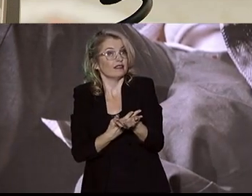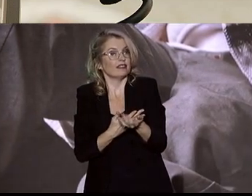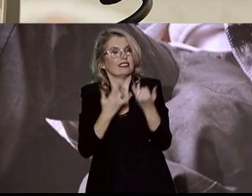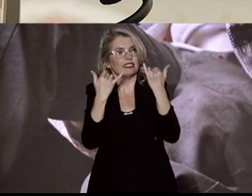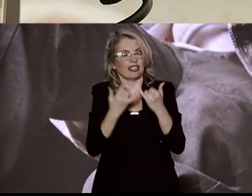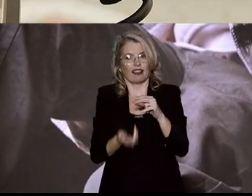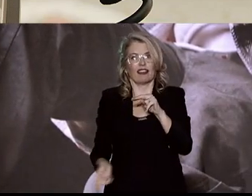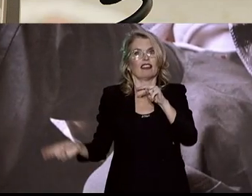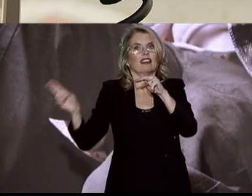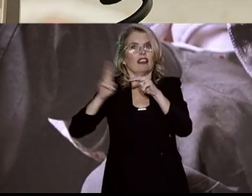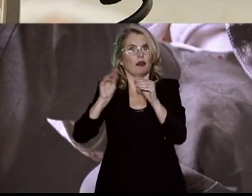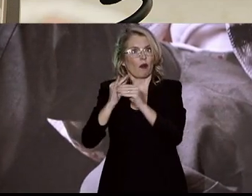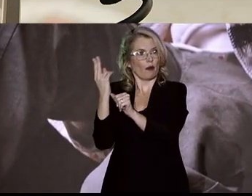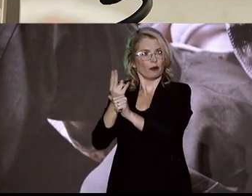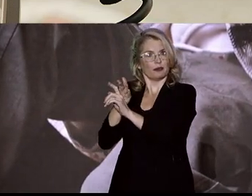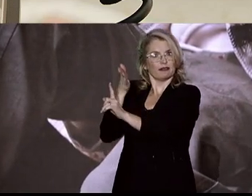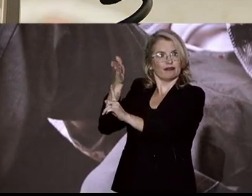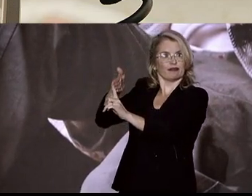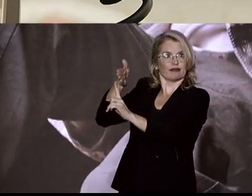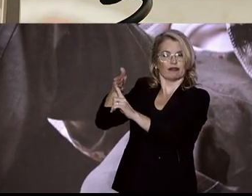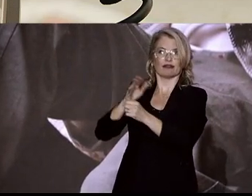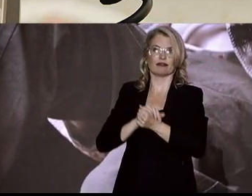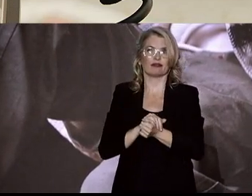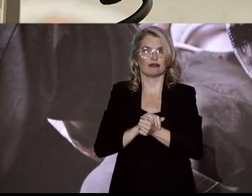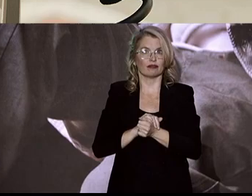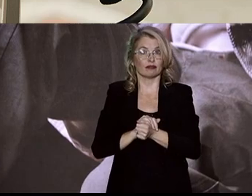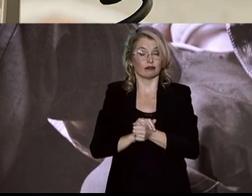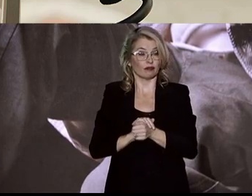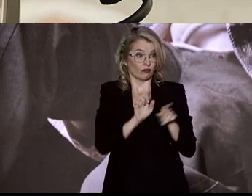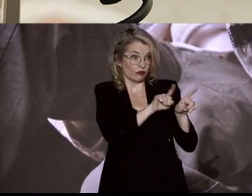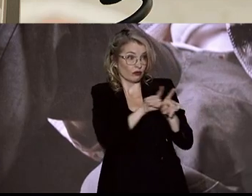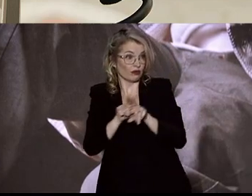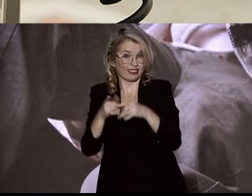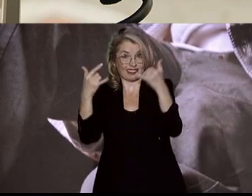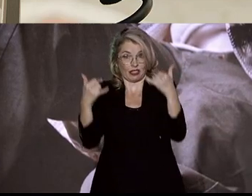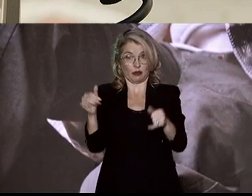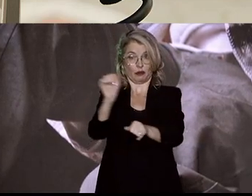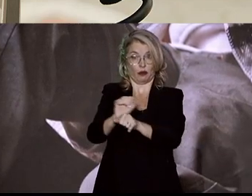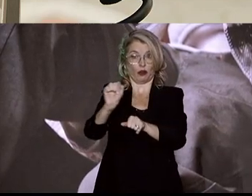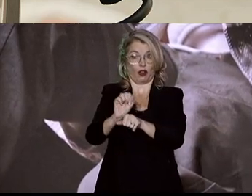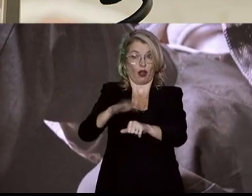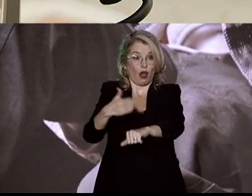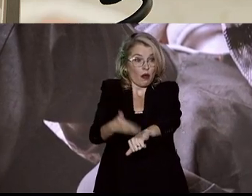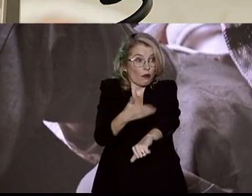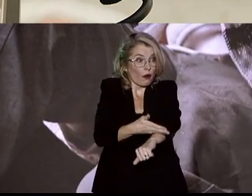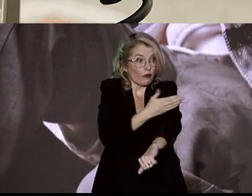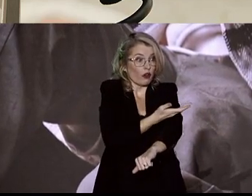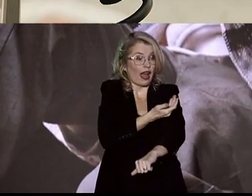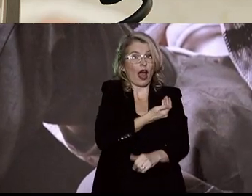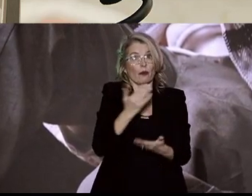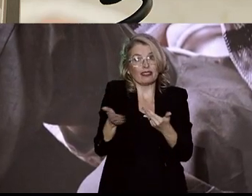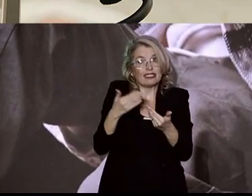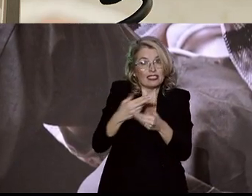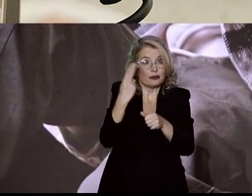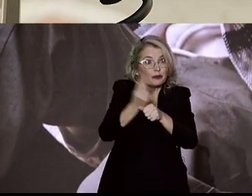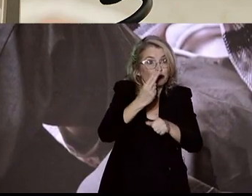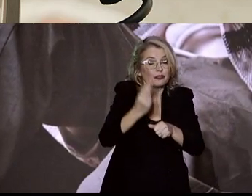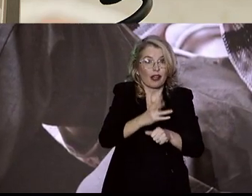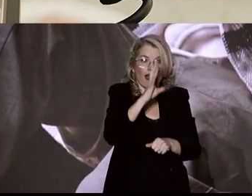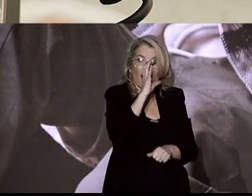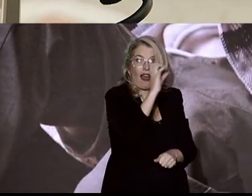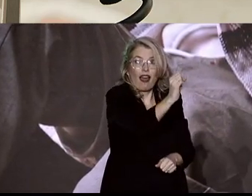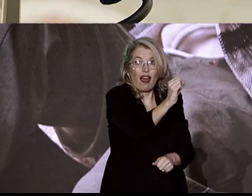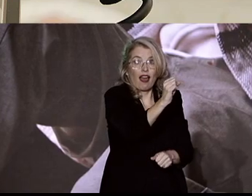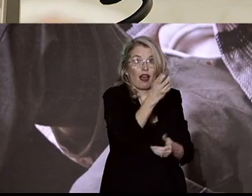it will drive uptake. As a matter of fact, we are working on improving the feasibility and